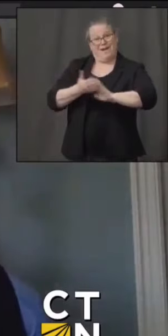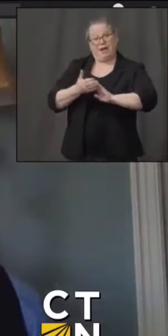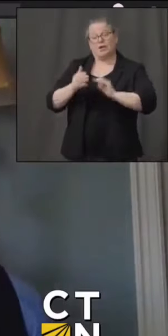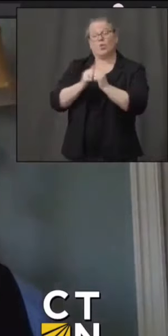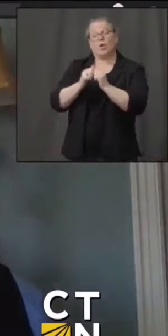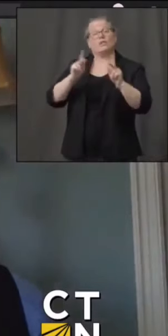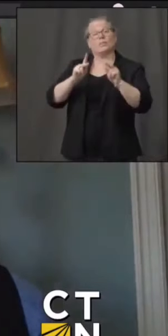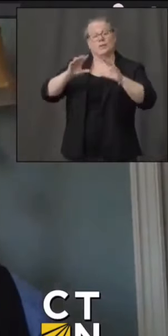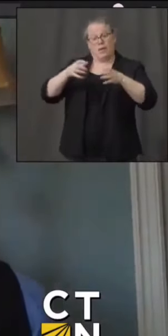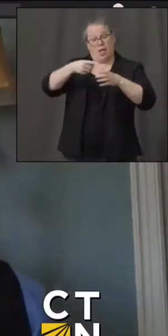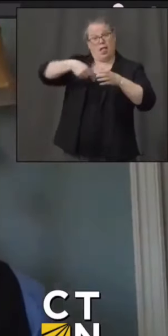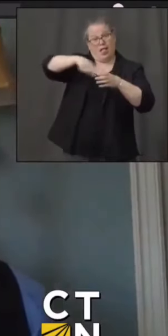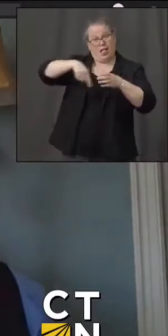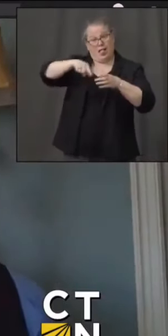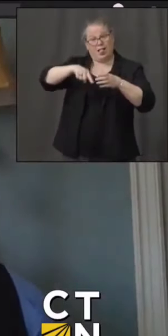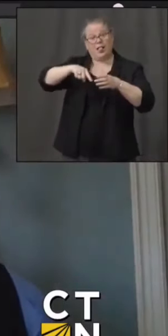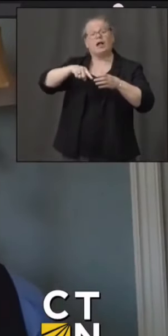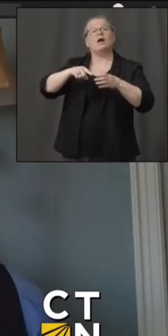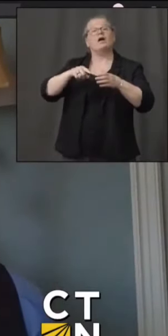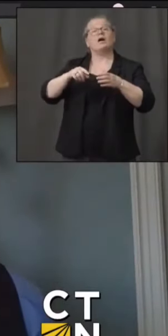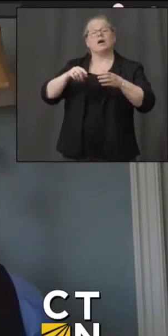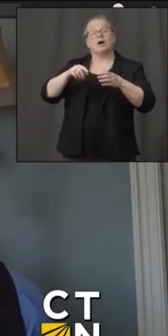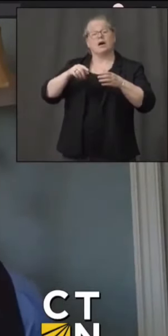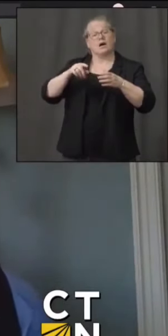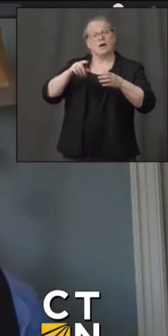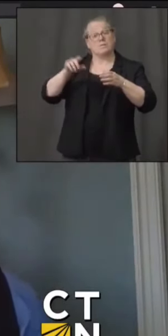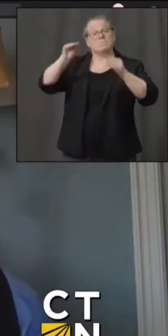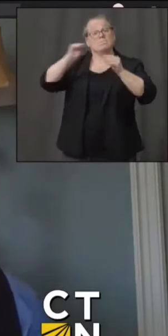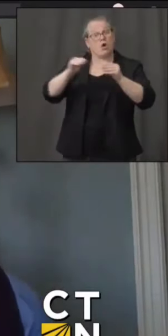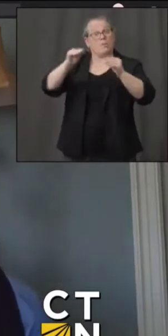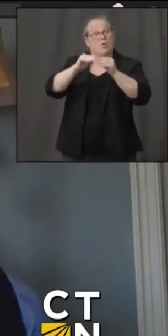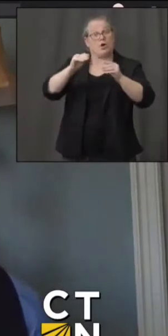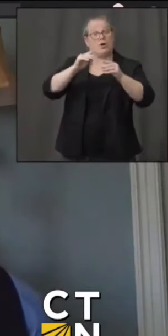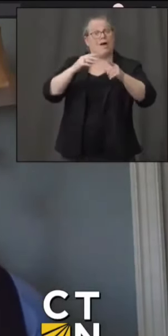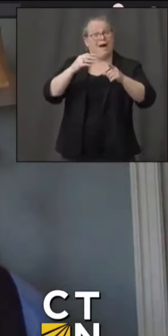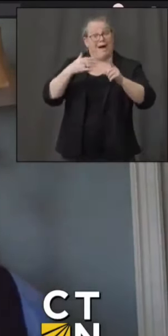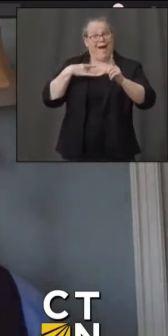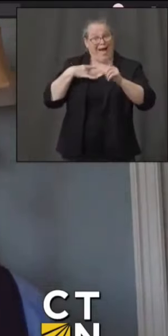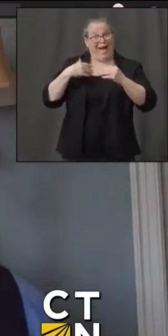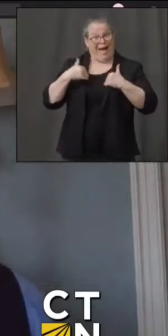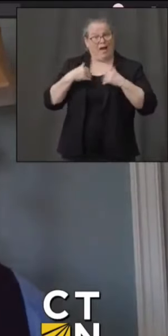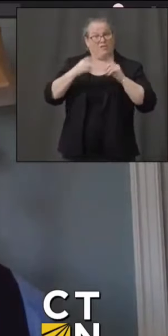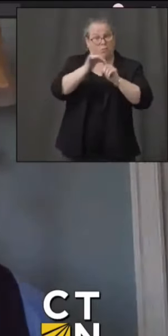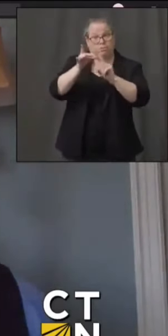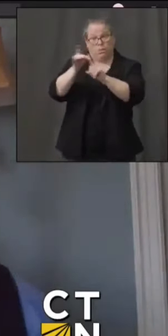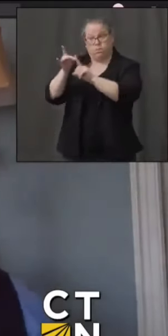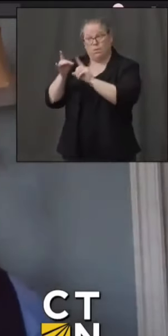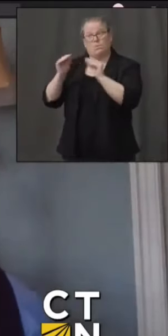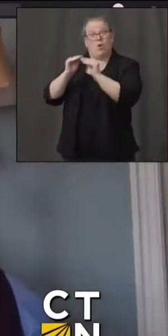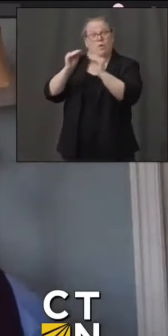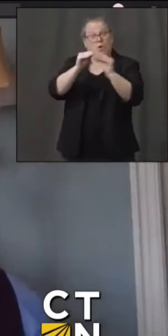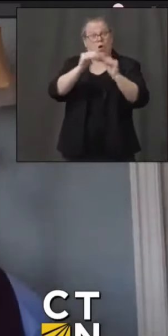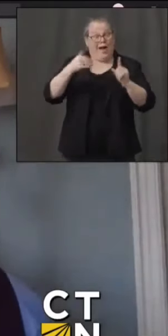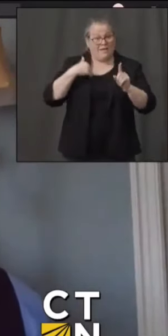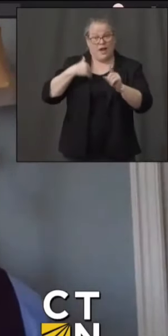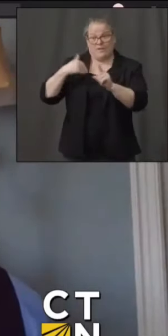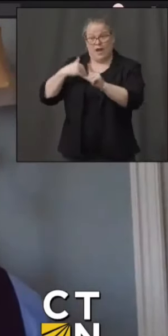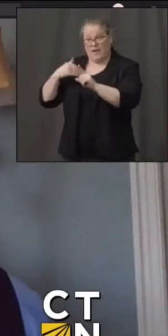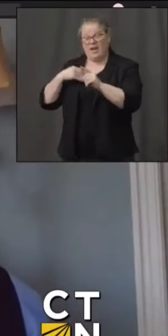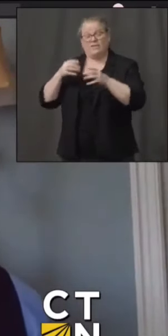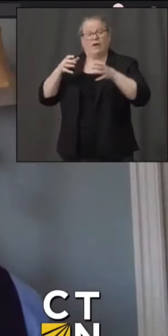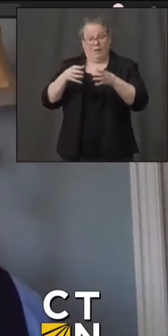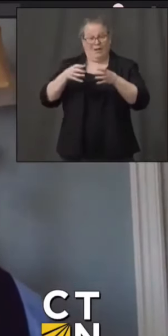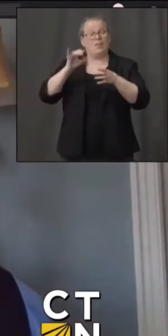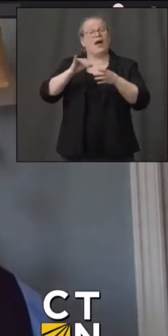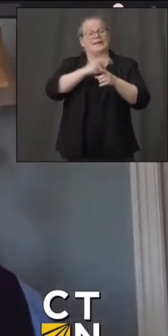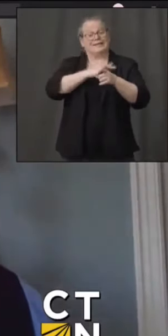we gain experience, we'll have a better idea of the percentage of people we identify who are willing to participate in